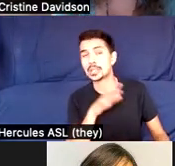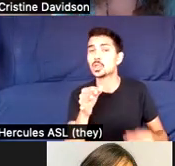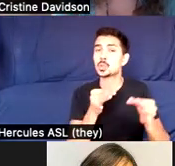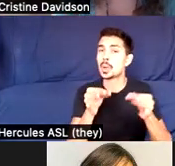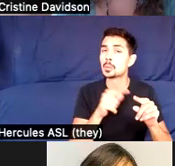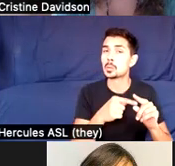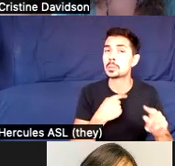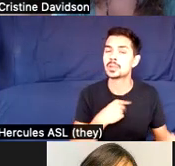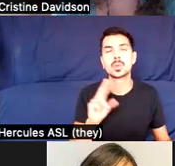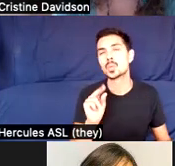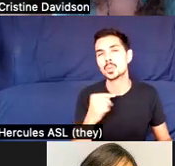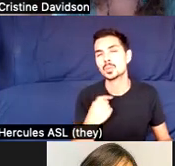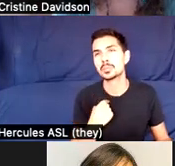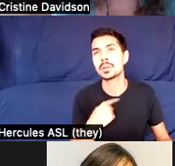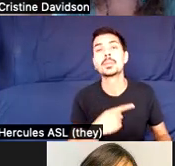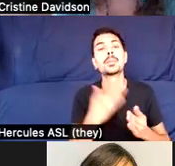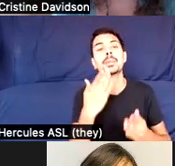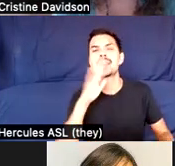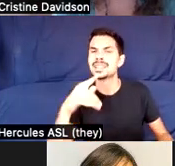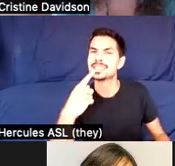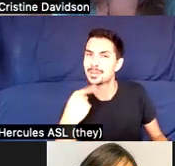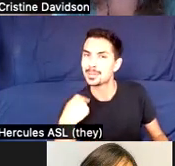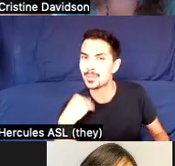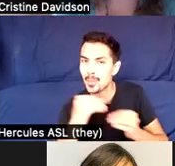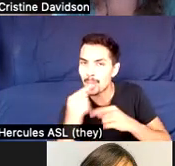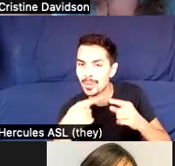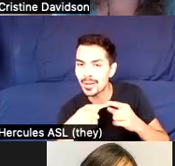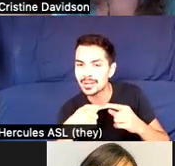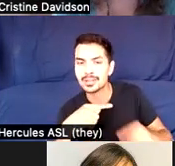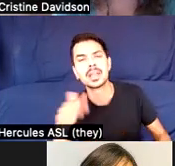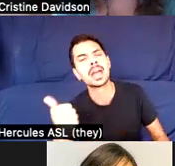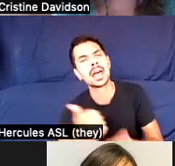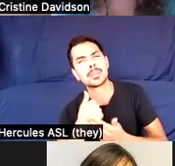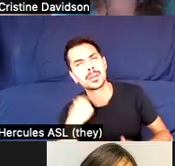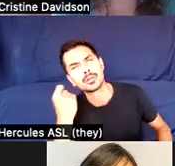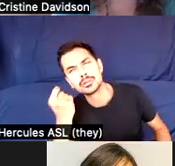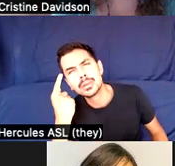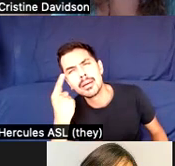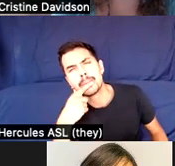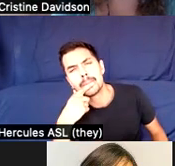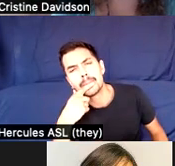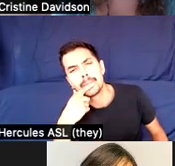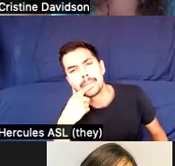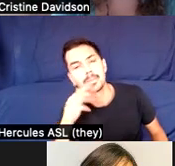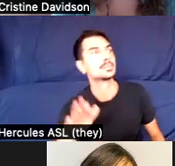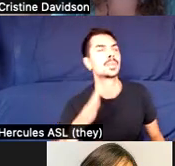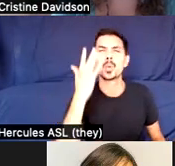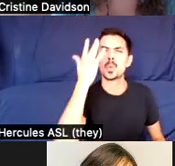But, there's things that I might say, tell me more about, or help me to understand, or why do you